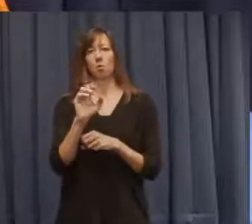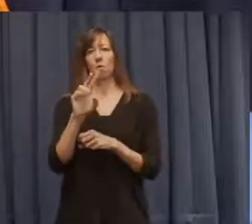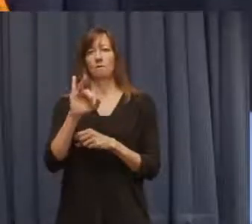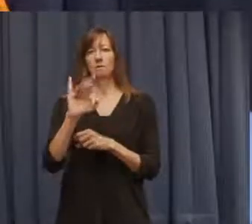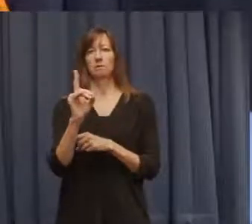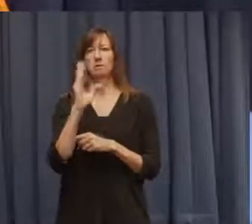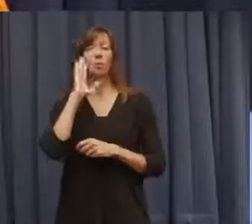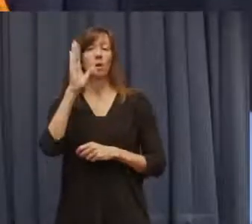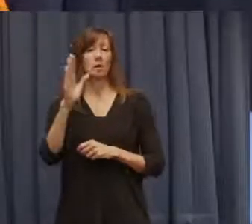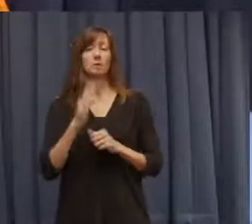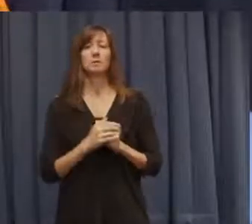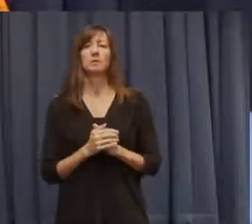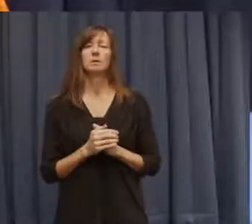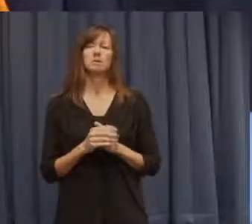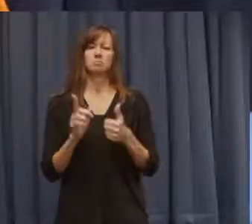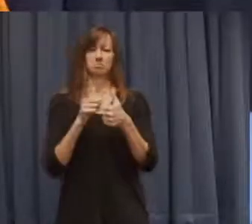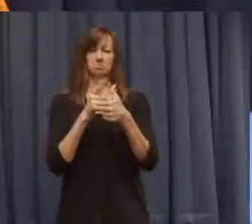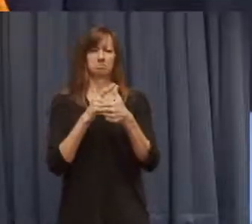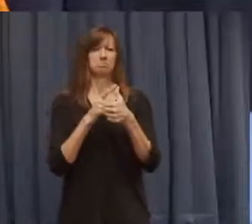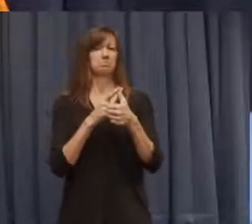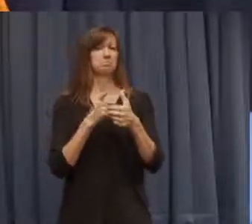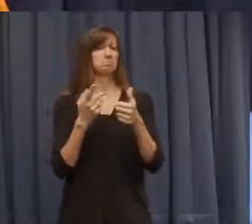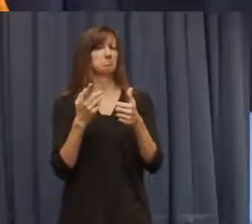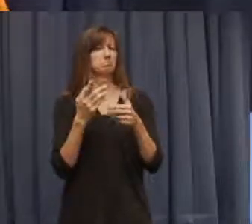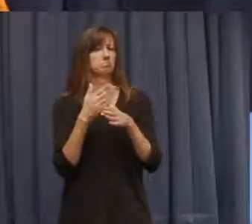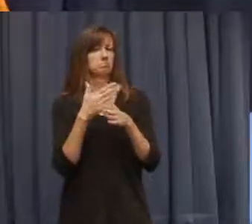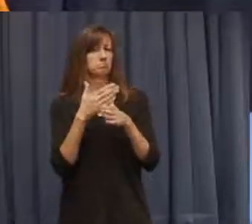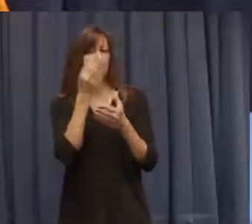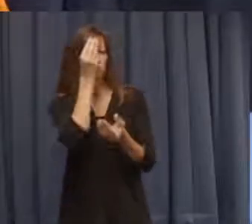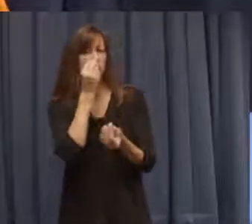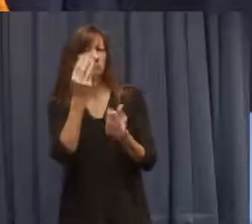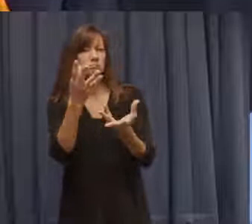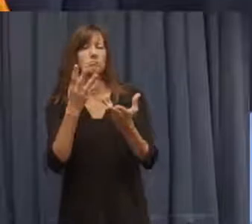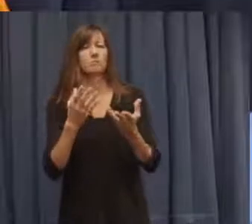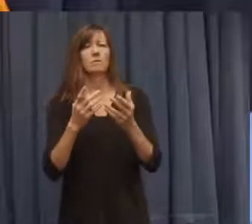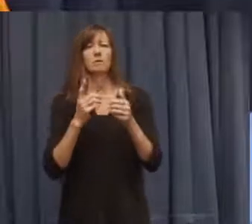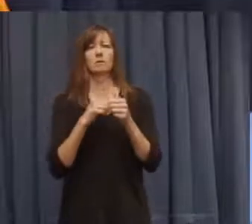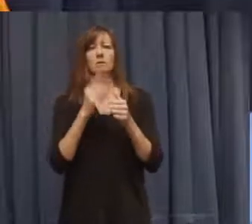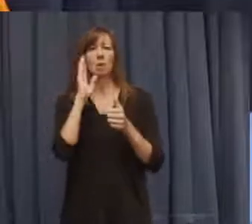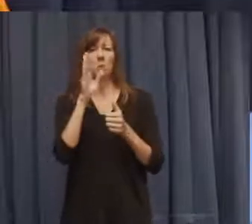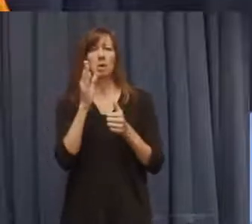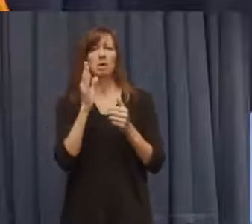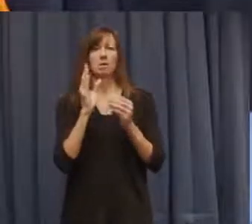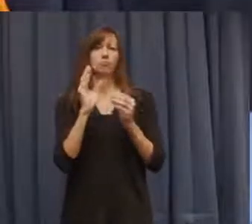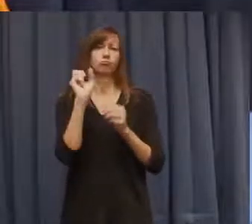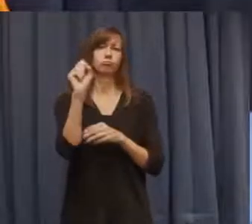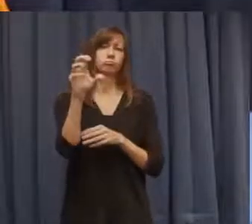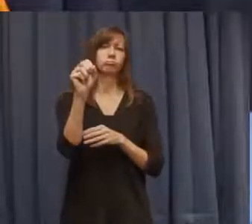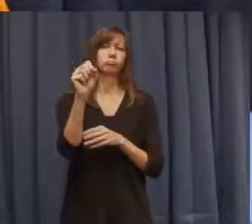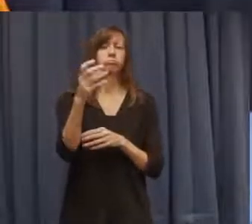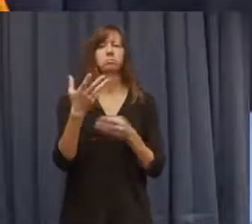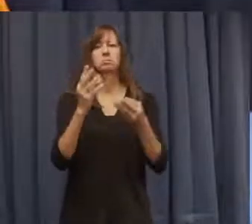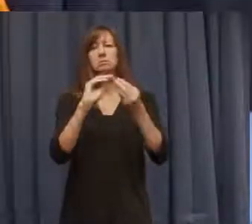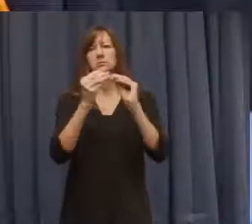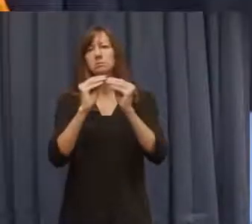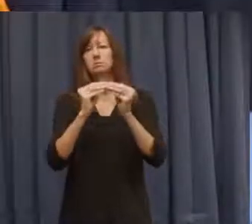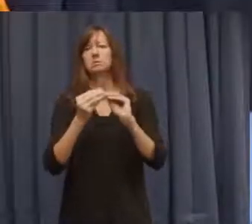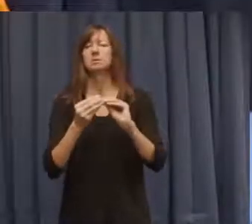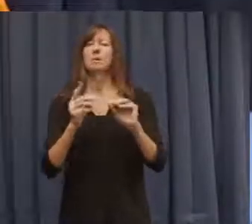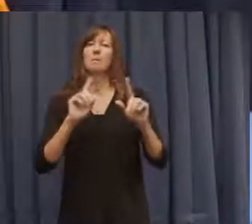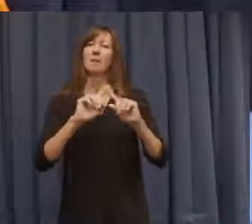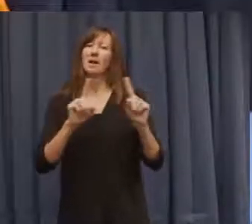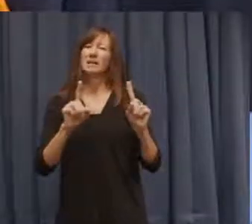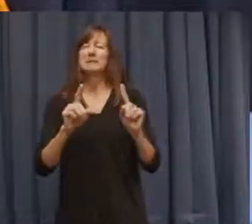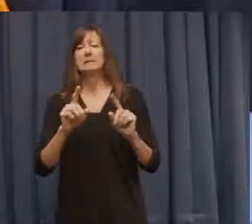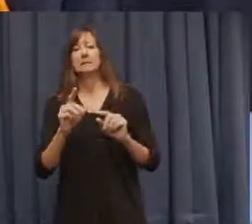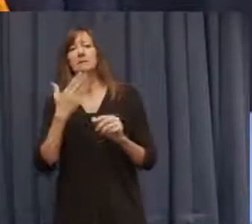sharing, as I've always promised, we'll give you the data and we'll give you the facts one way or the other. Less good news in terms of where we're